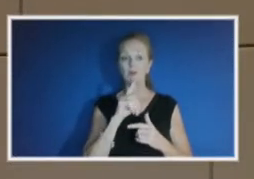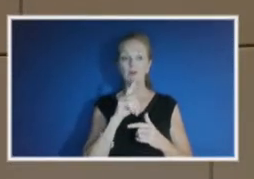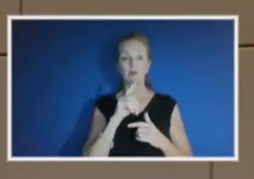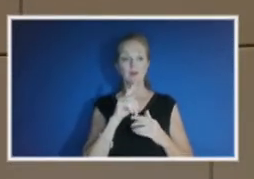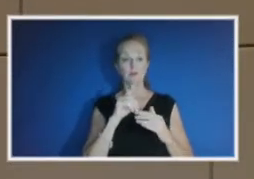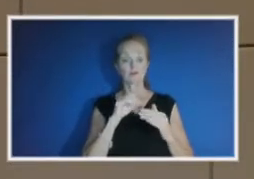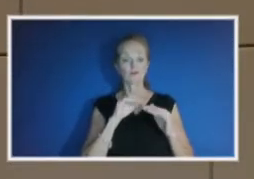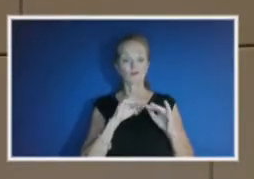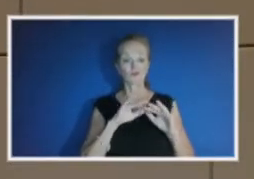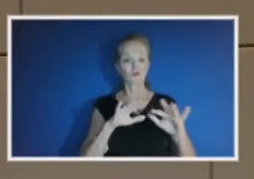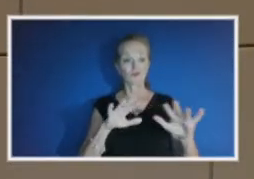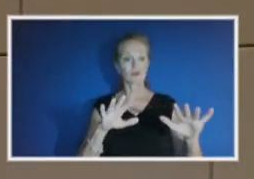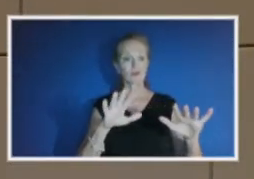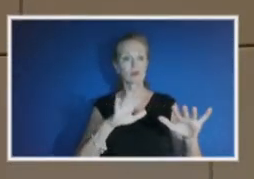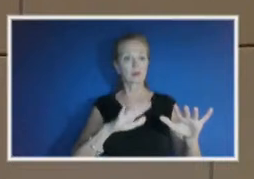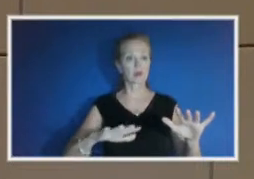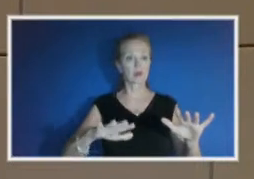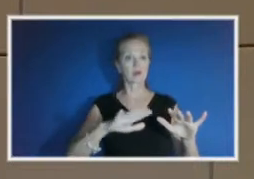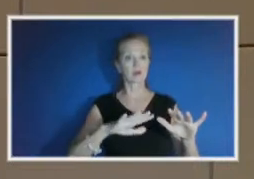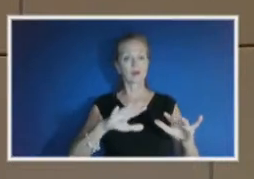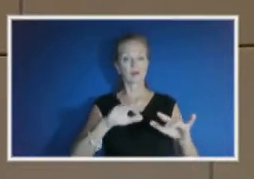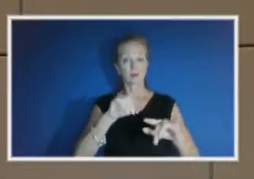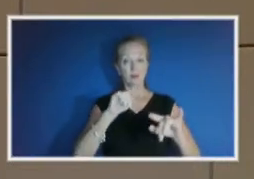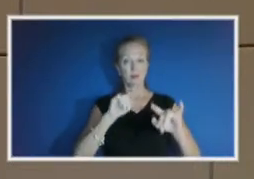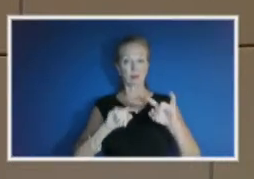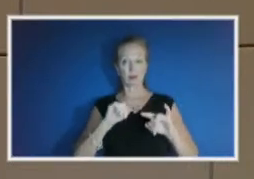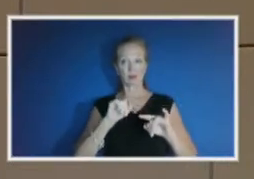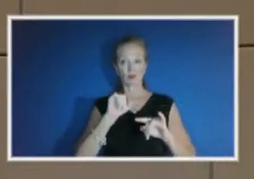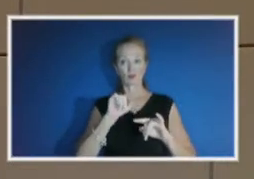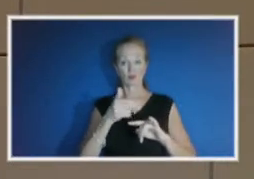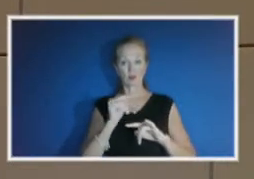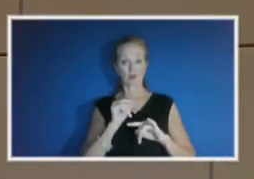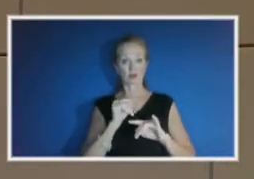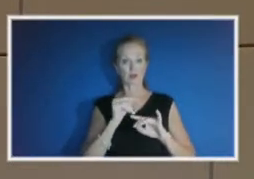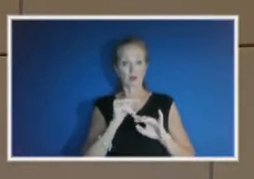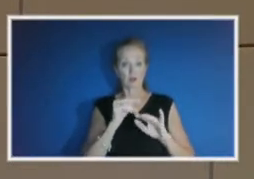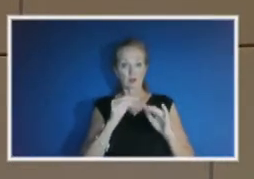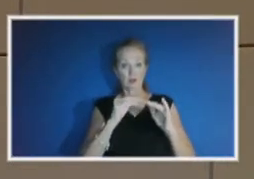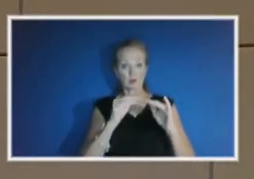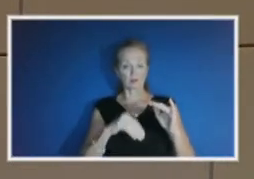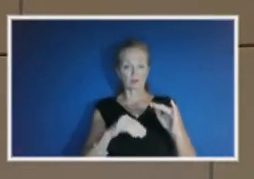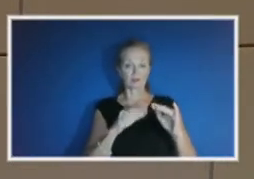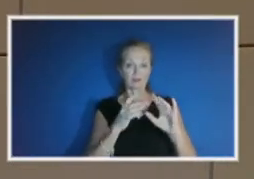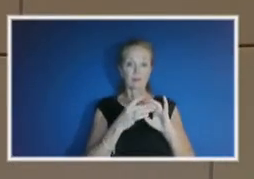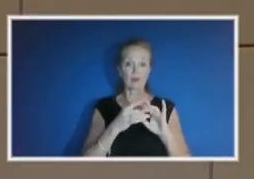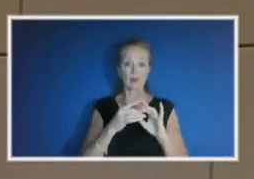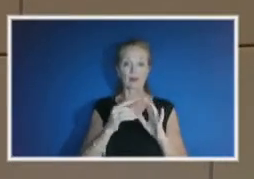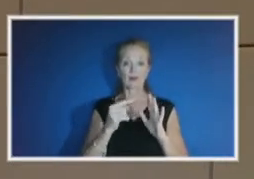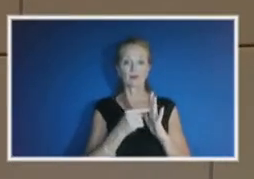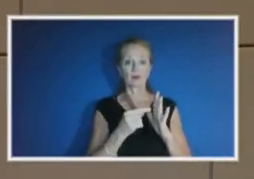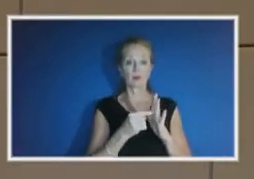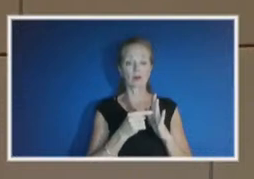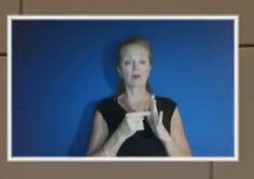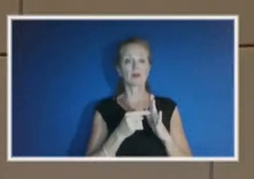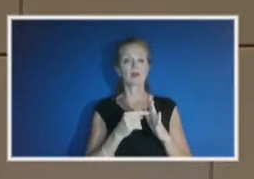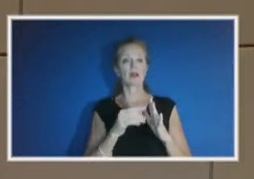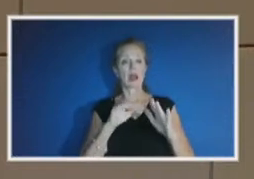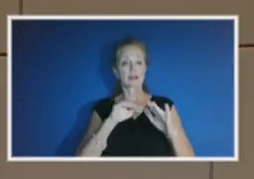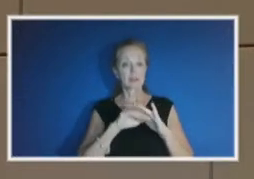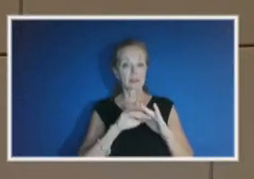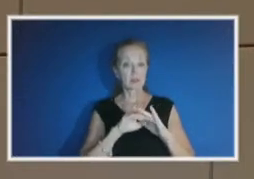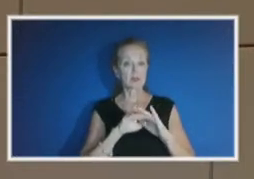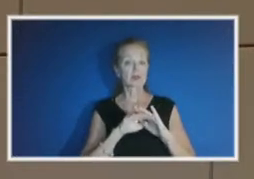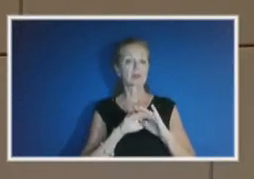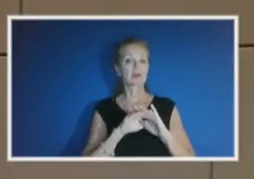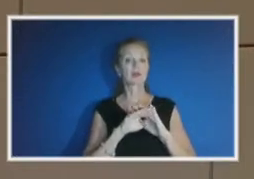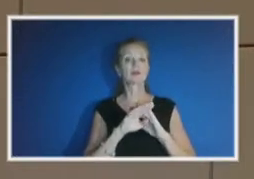all the way back to Tryon and even further down regarding affordability, accessibility, what